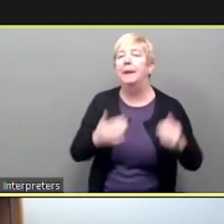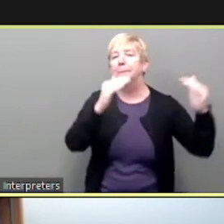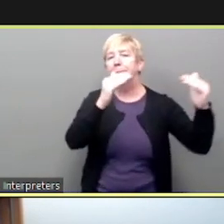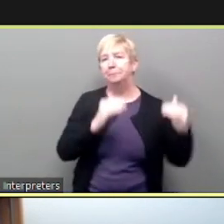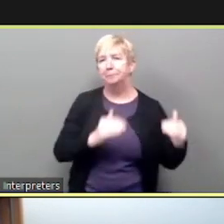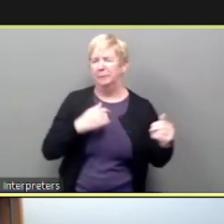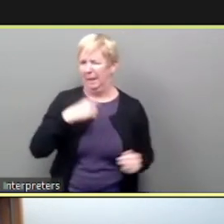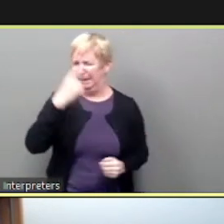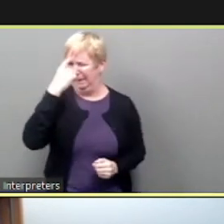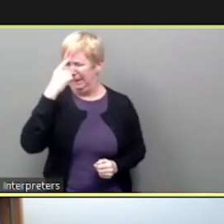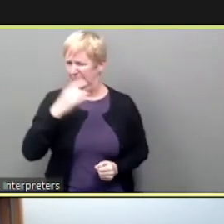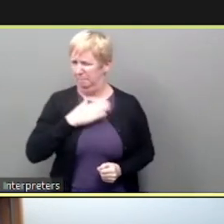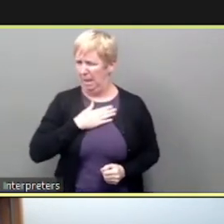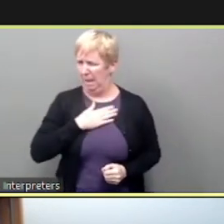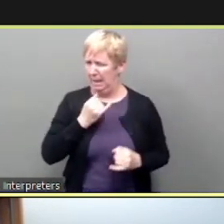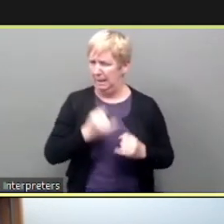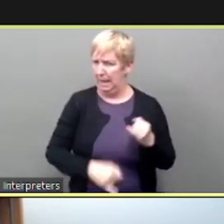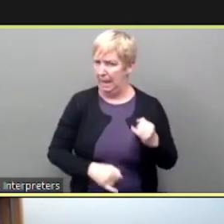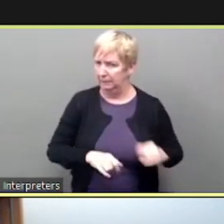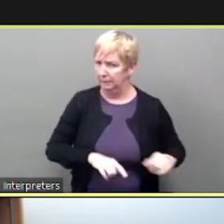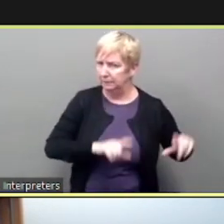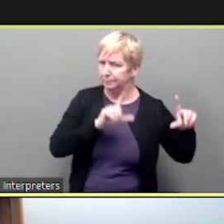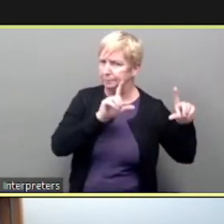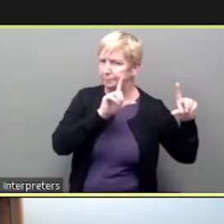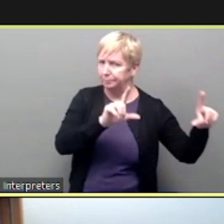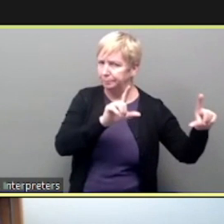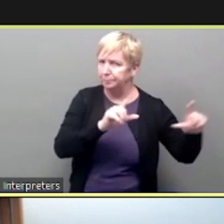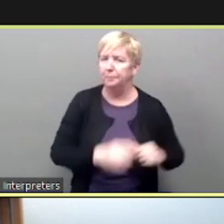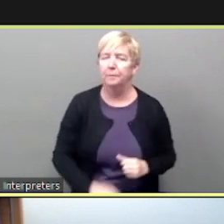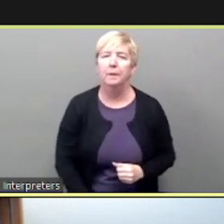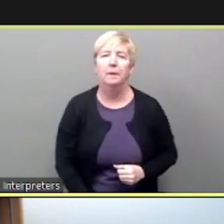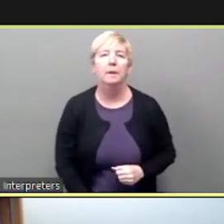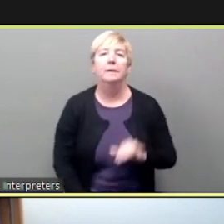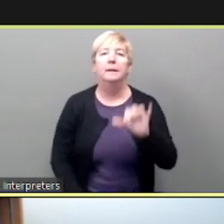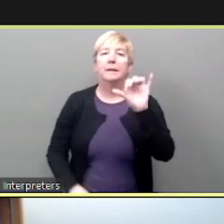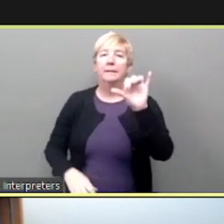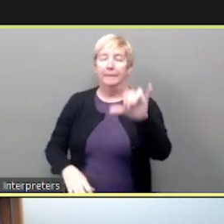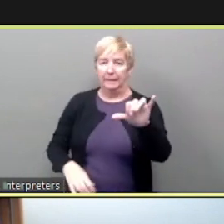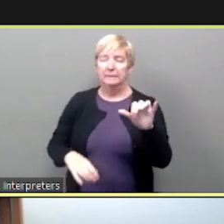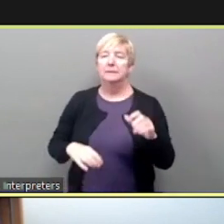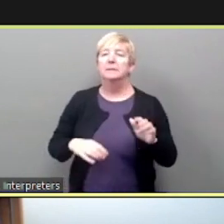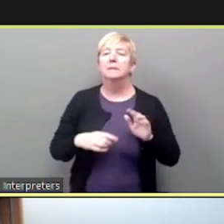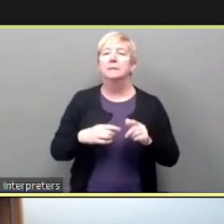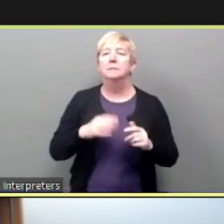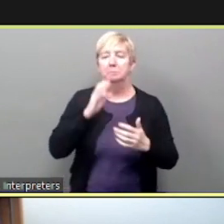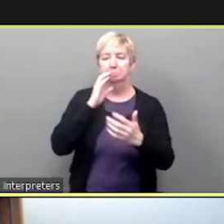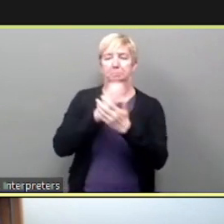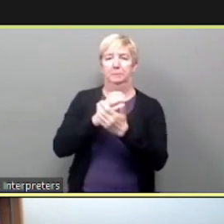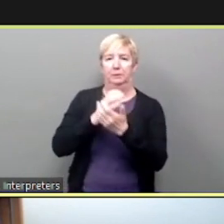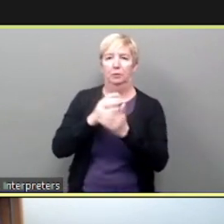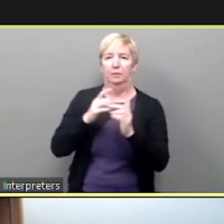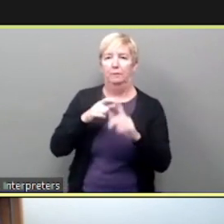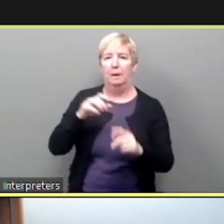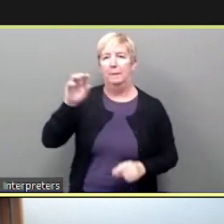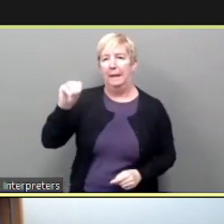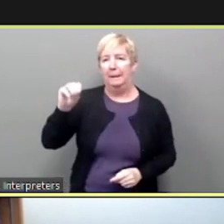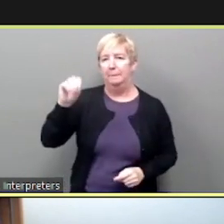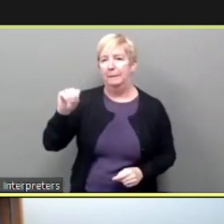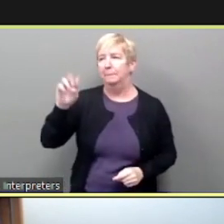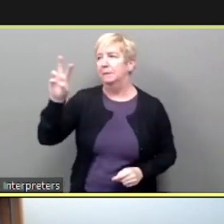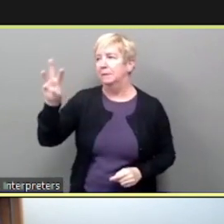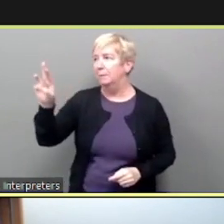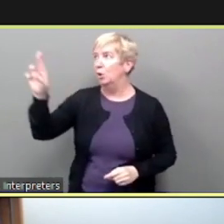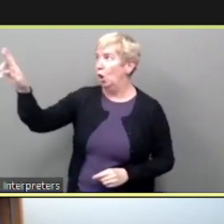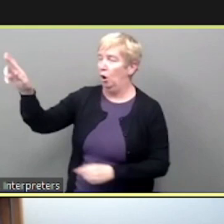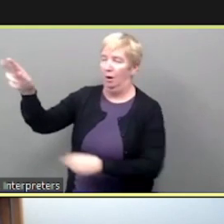I believe this is my last slide. And this is a graphic from a recent MMWR, which is the